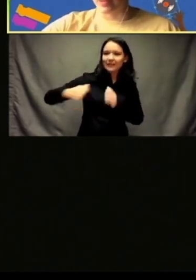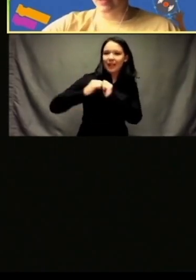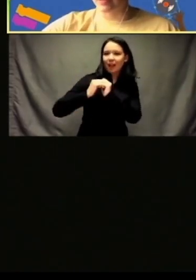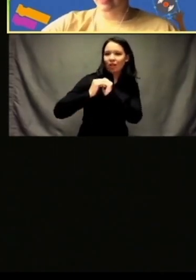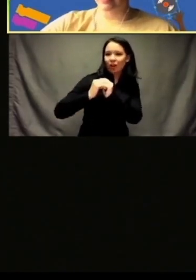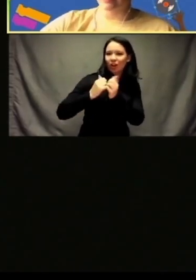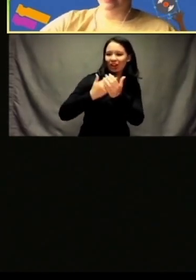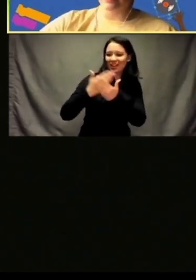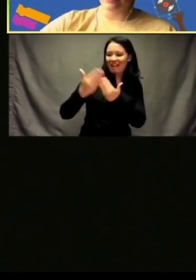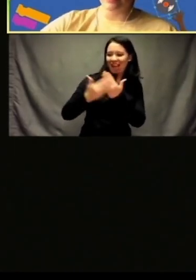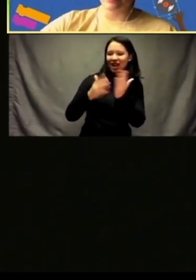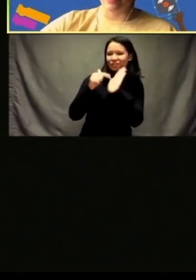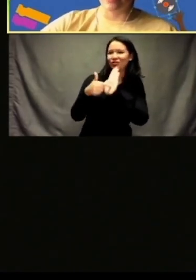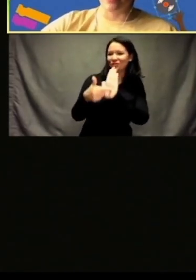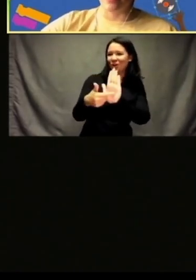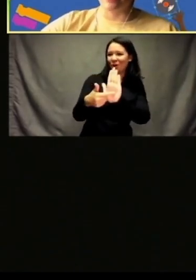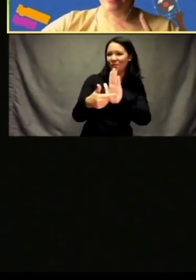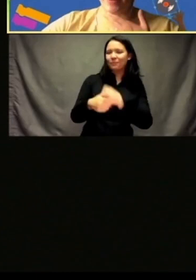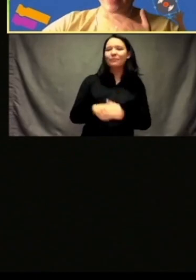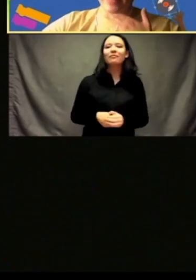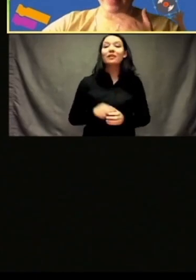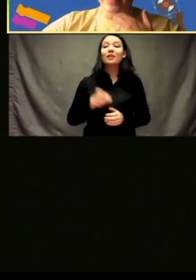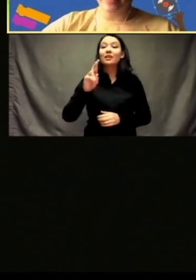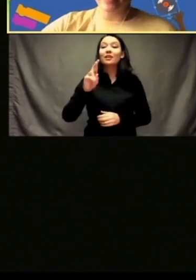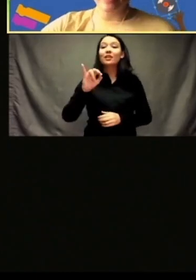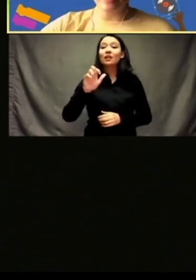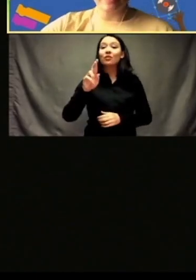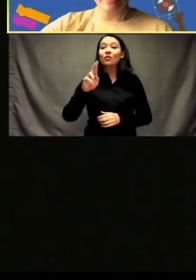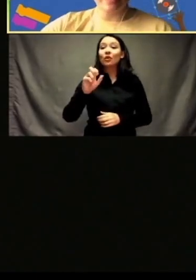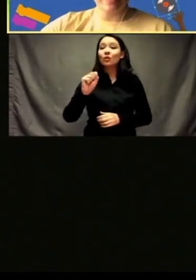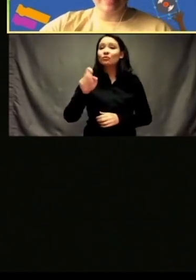nicely. What do you notice, Ricarose?